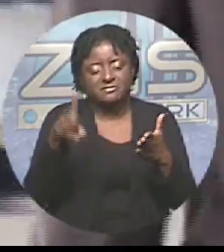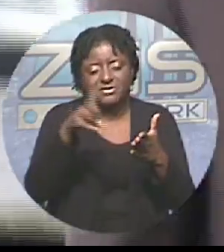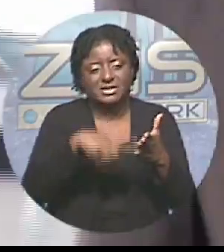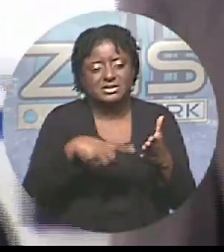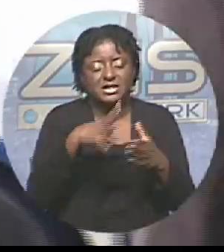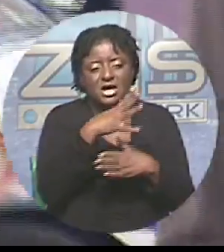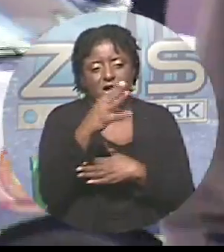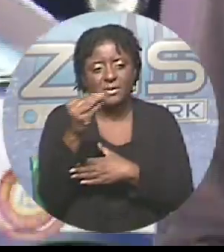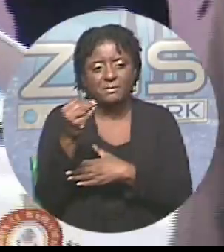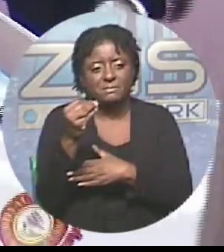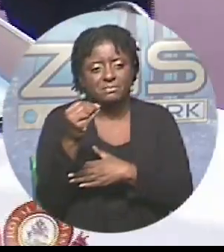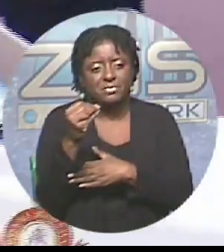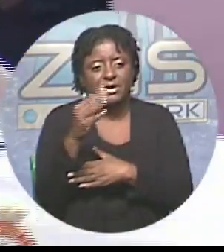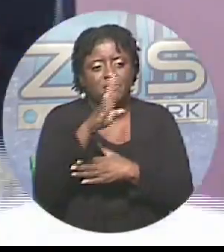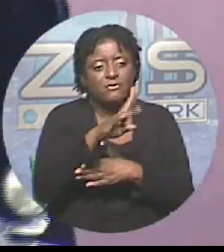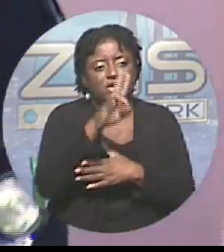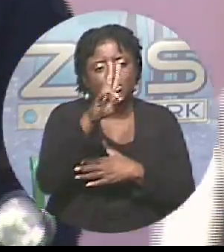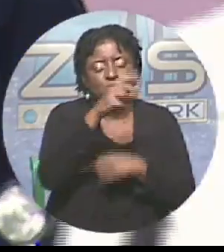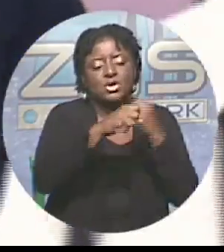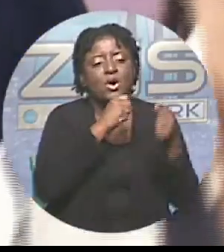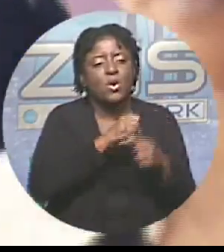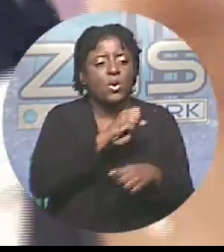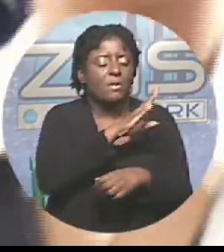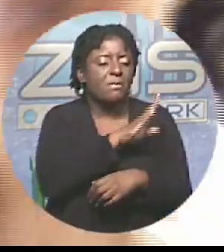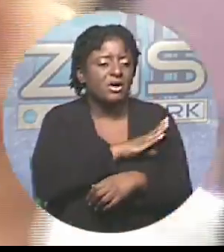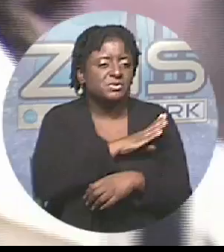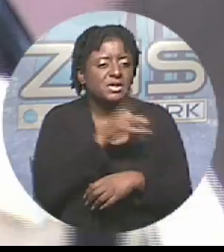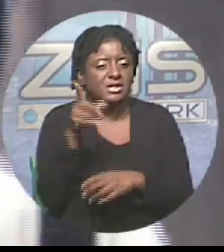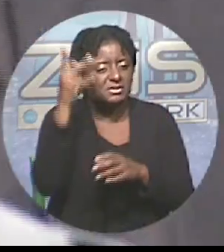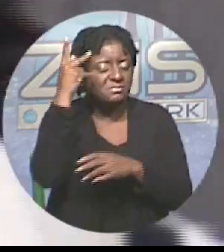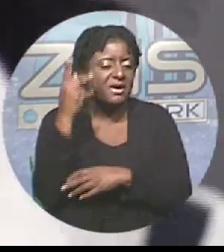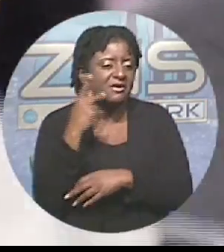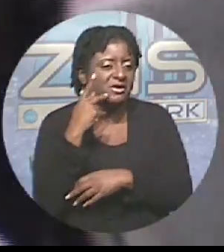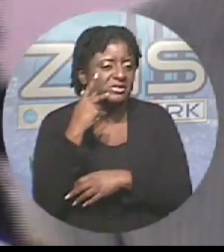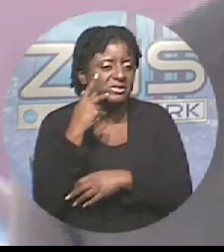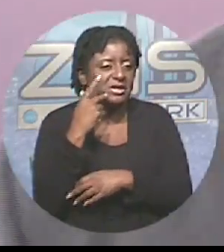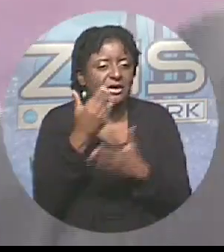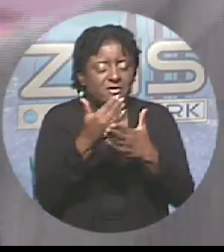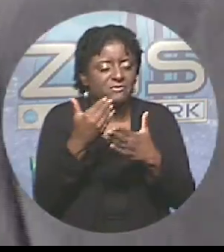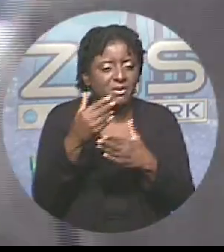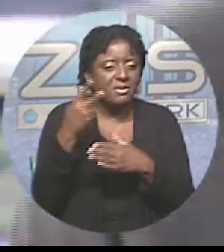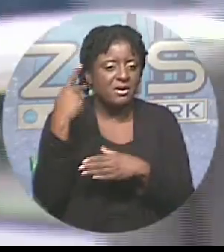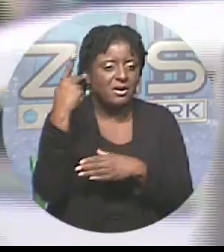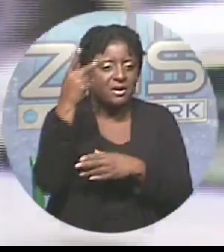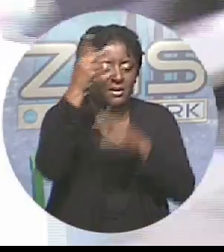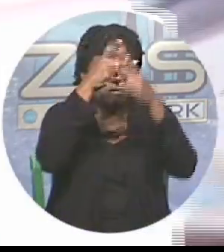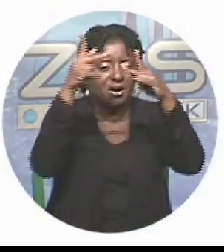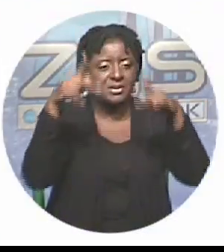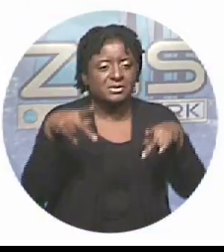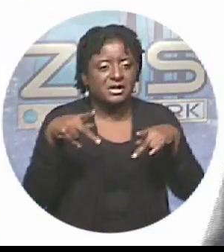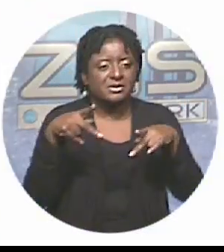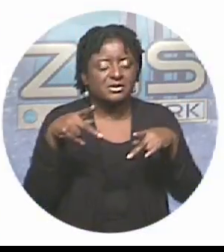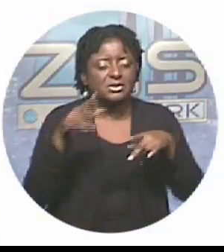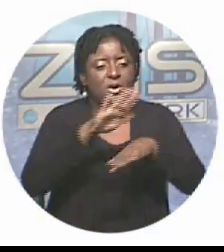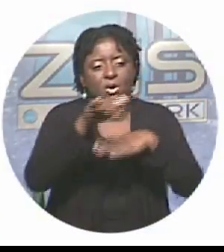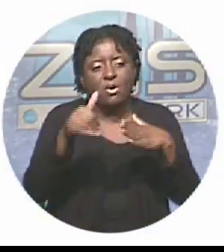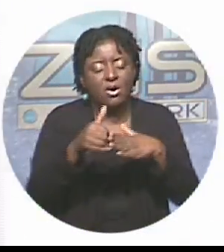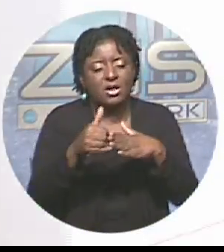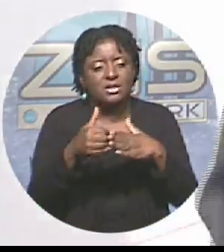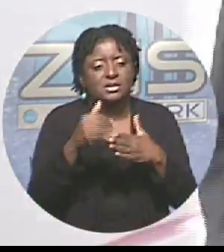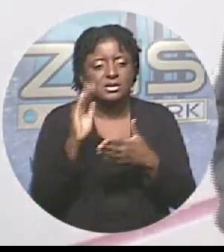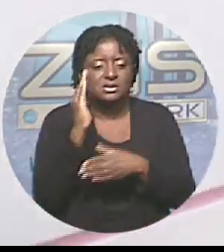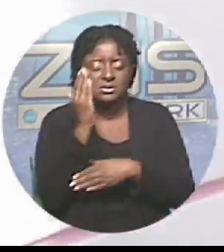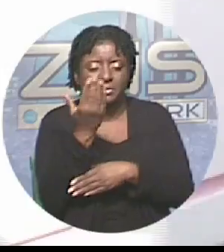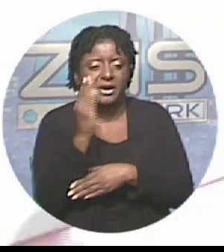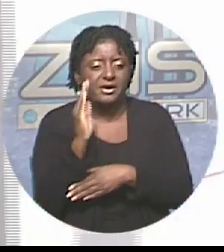42-year-old Boswick, his parents, former parliamentarians Henry and Janet Boswick, and other relatives all appeared extremely disappointed